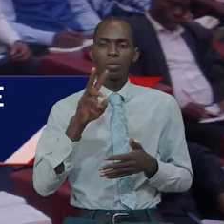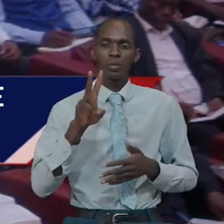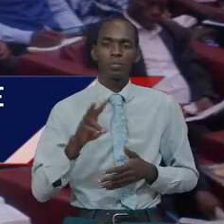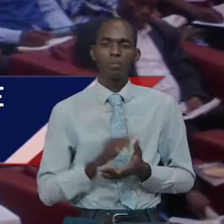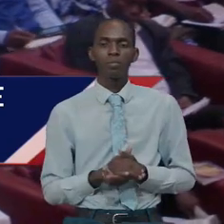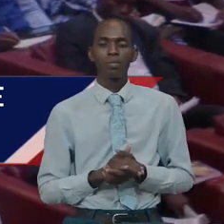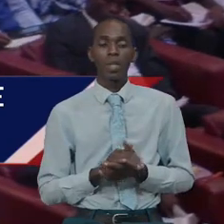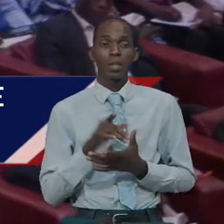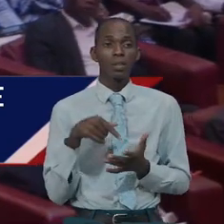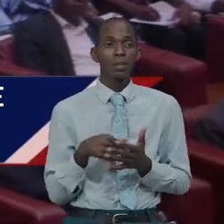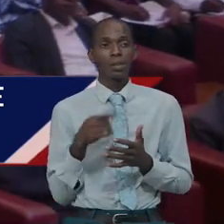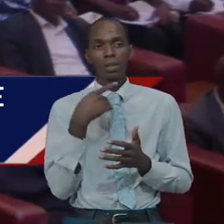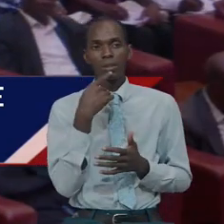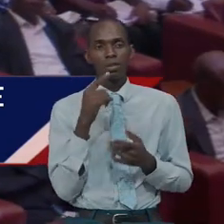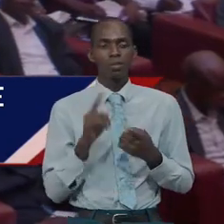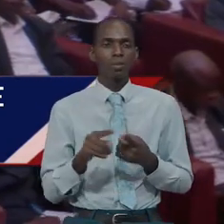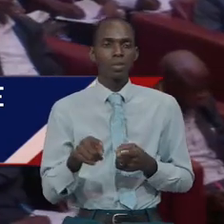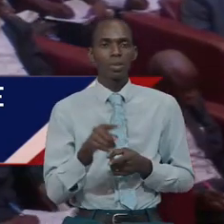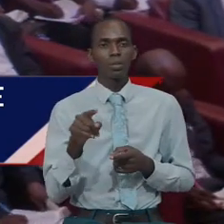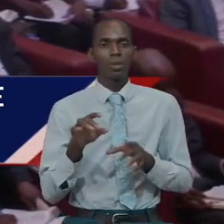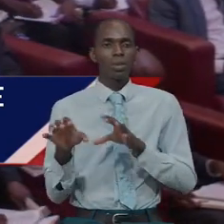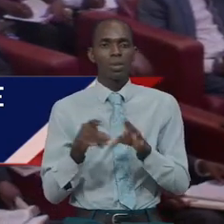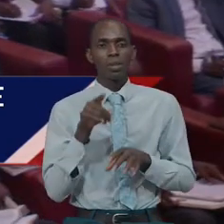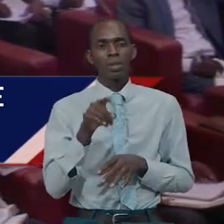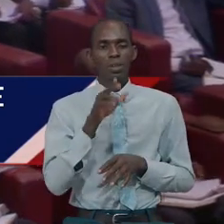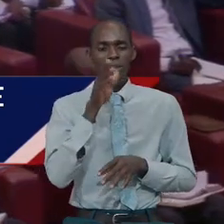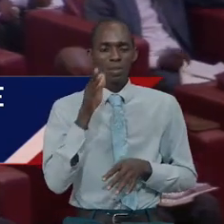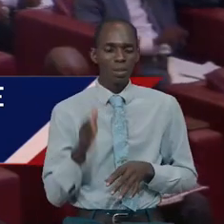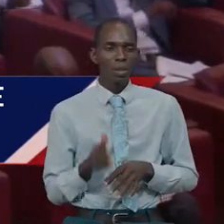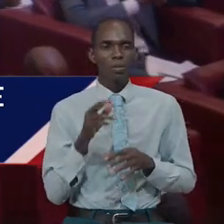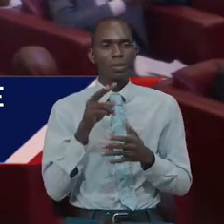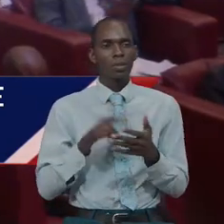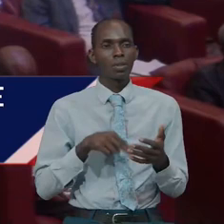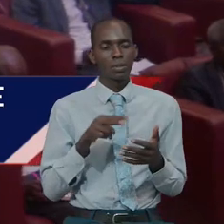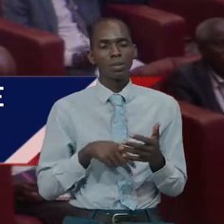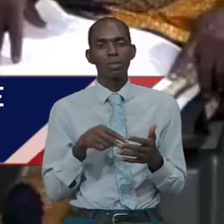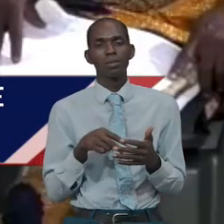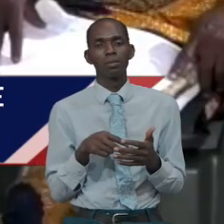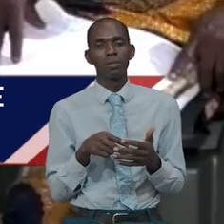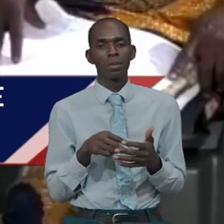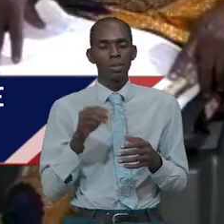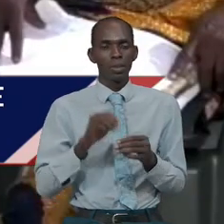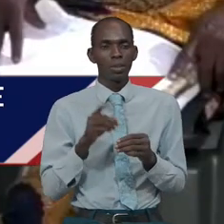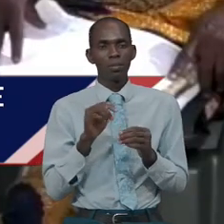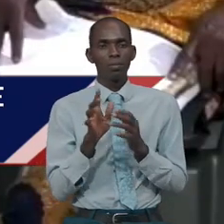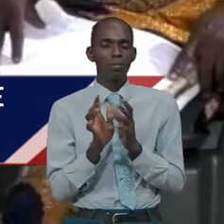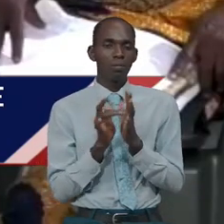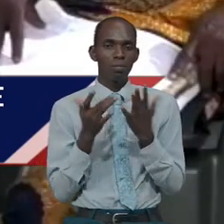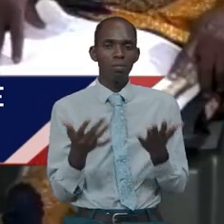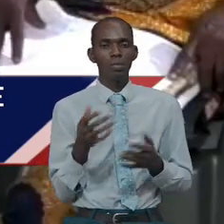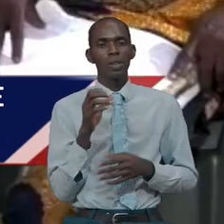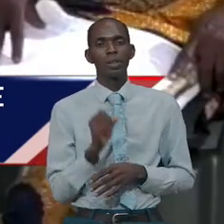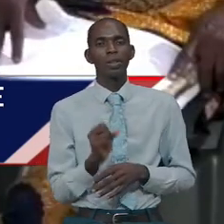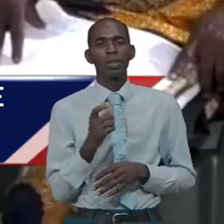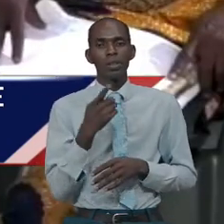42, Jesus says unto them, did ye never read in the scriptures